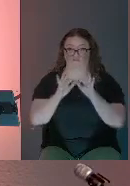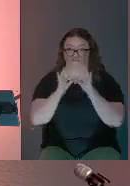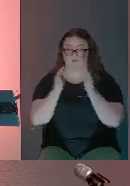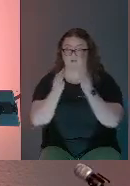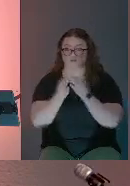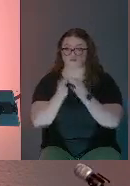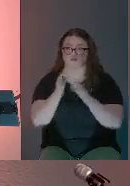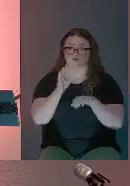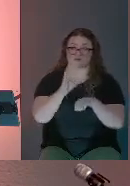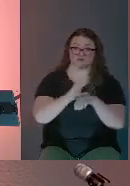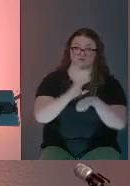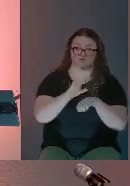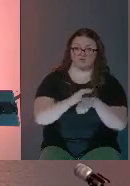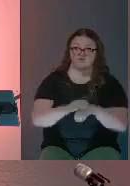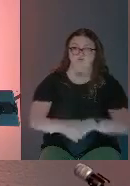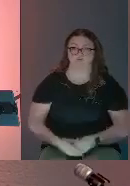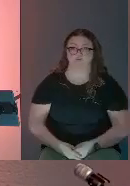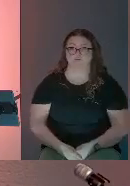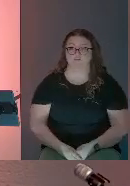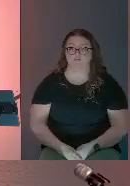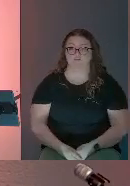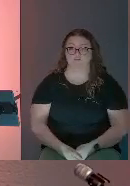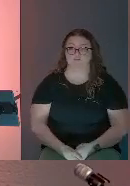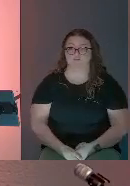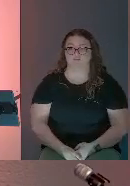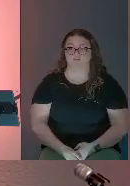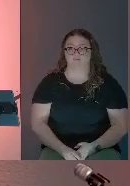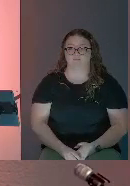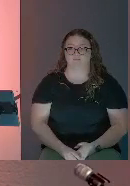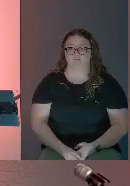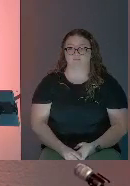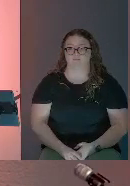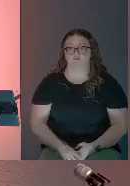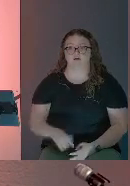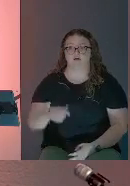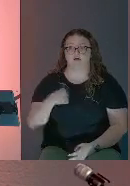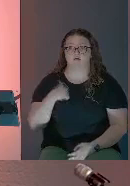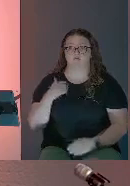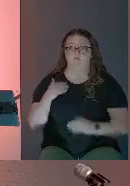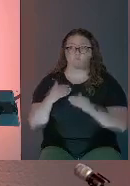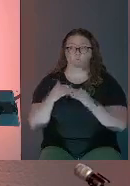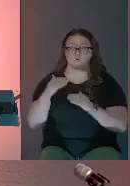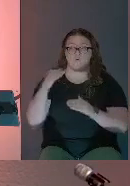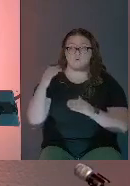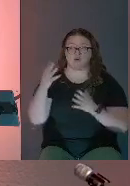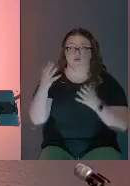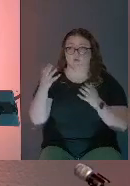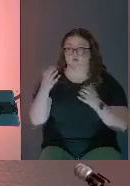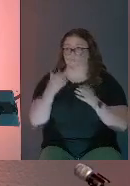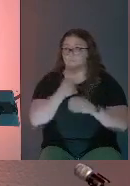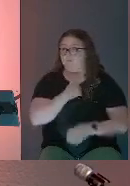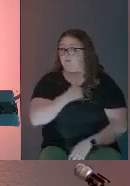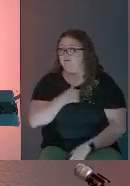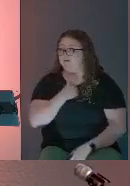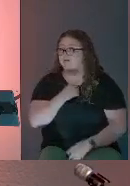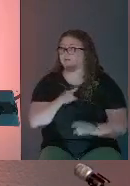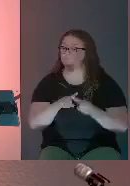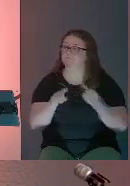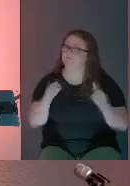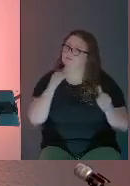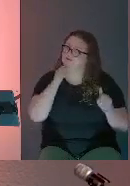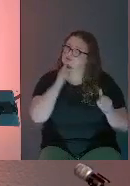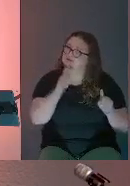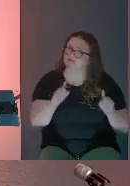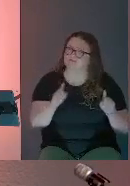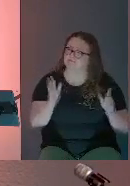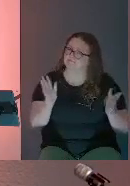church, and in the home. I am way over, and I want to apologize, but not real heavily, because